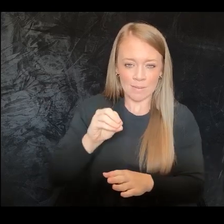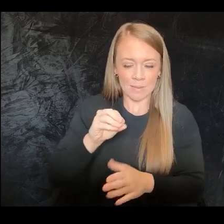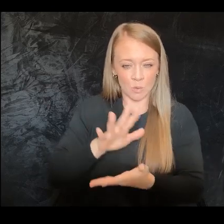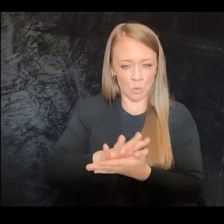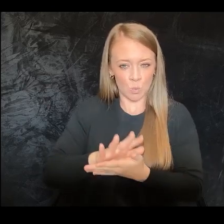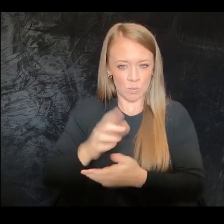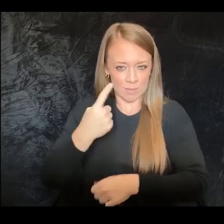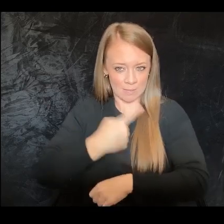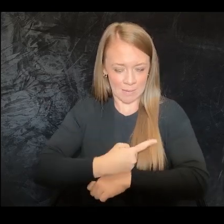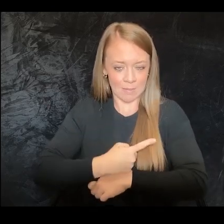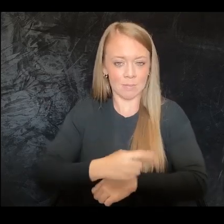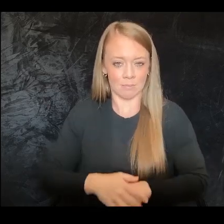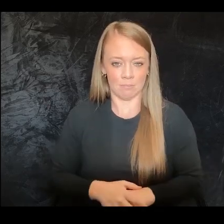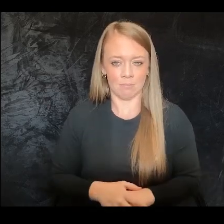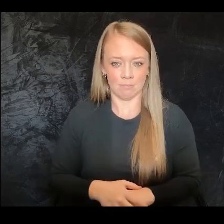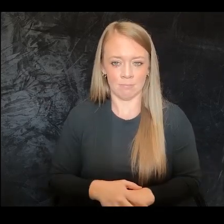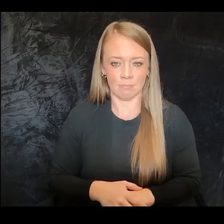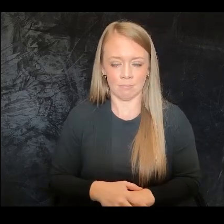days.